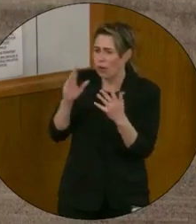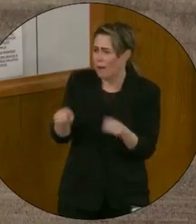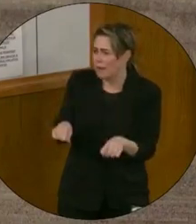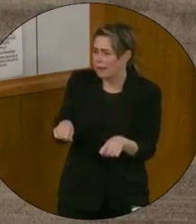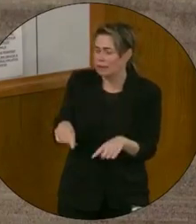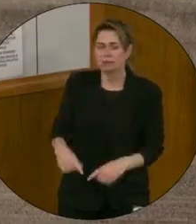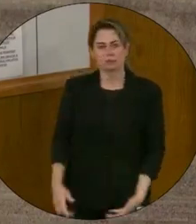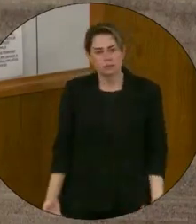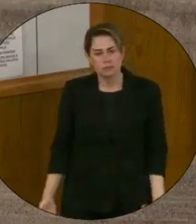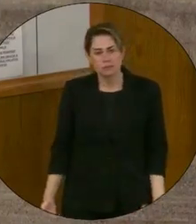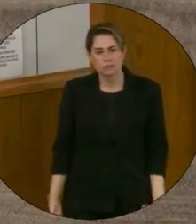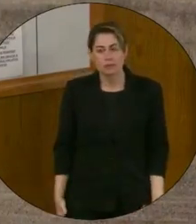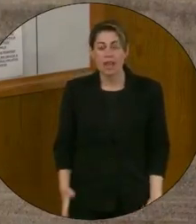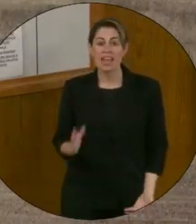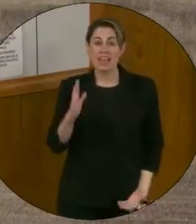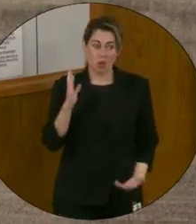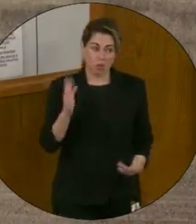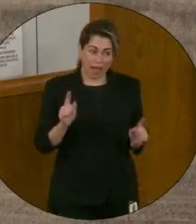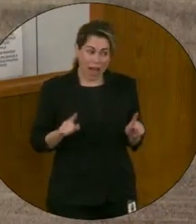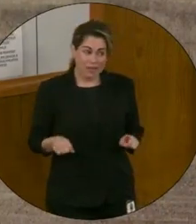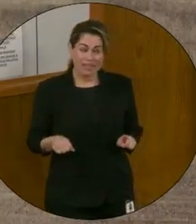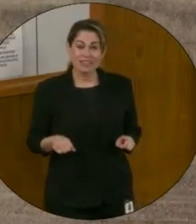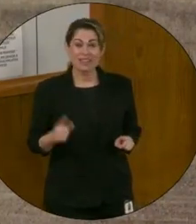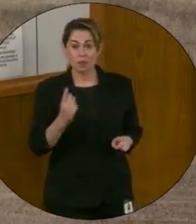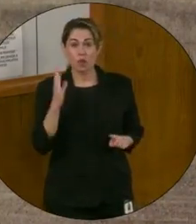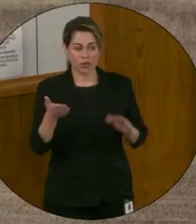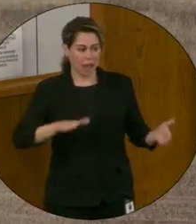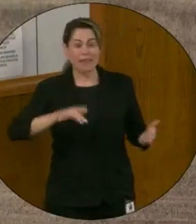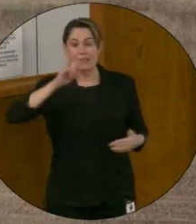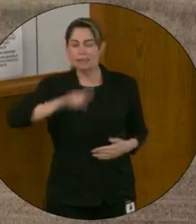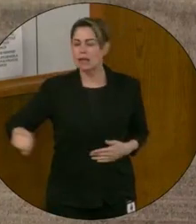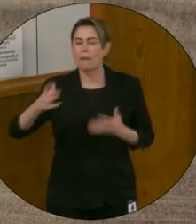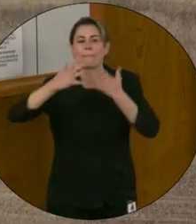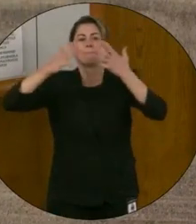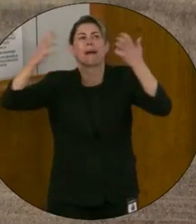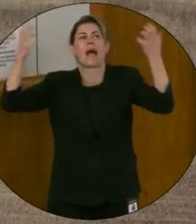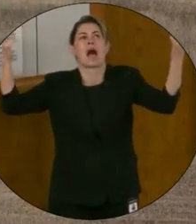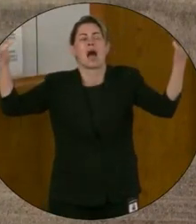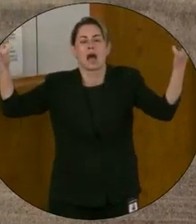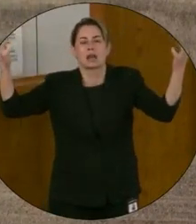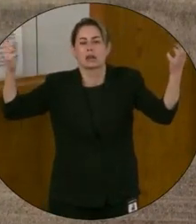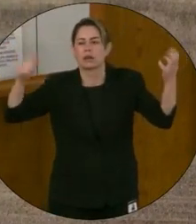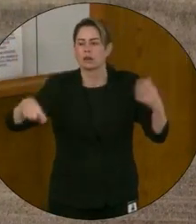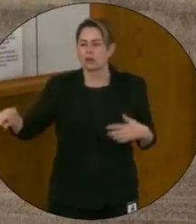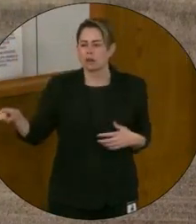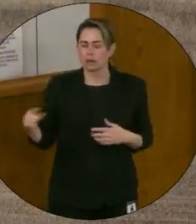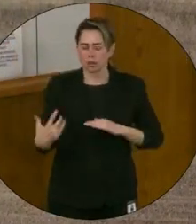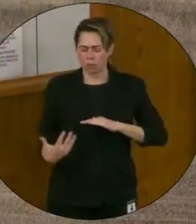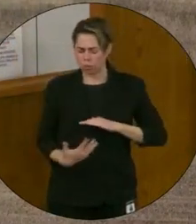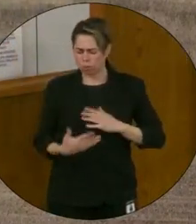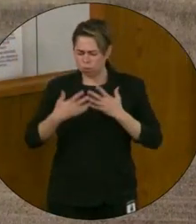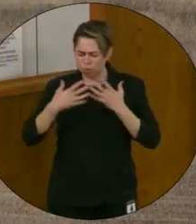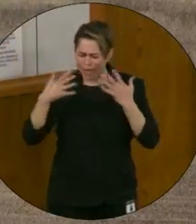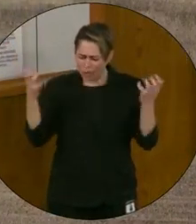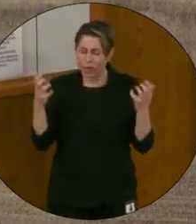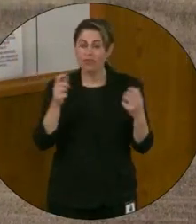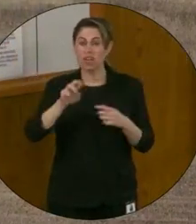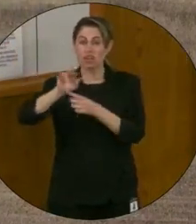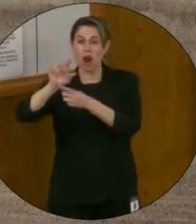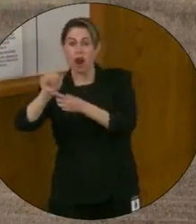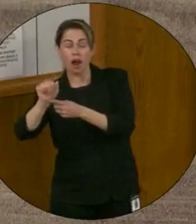It's coming. The kids are furious. They're so angry with us. Dr. Jara, I